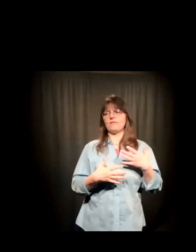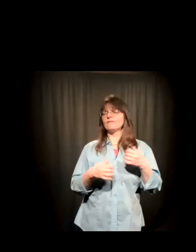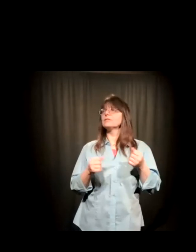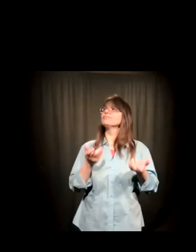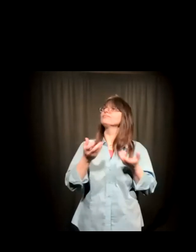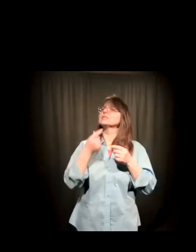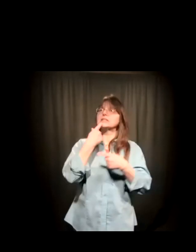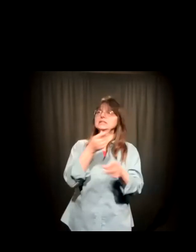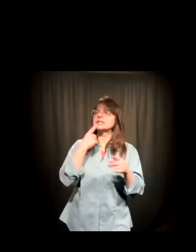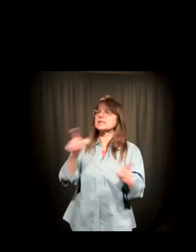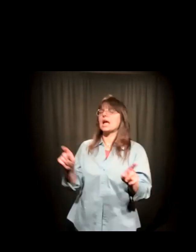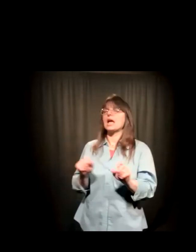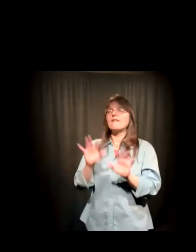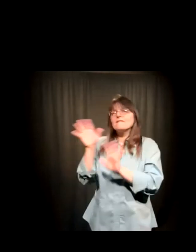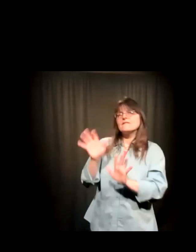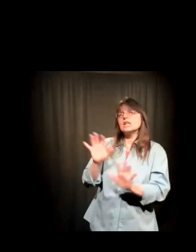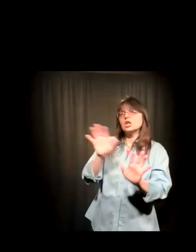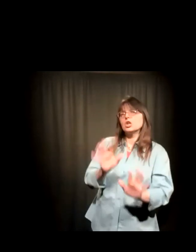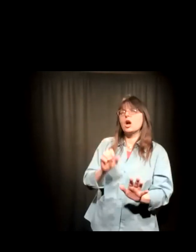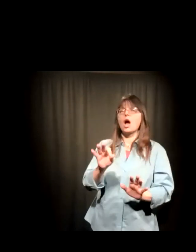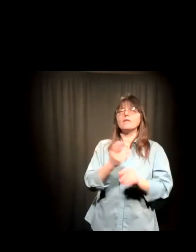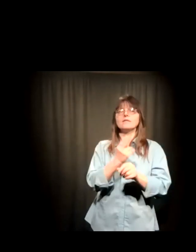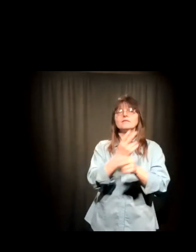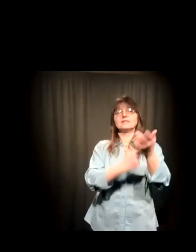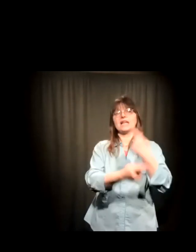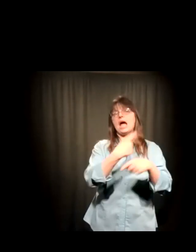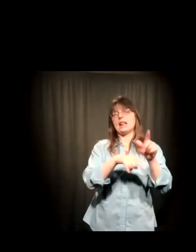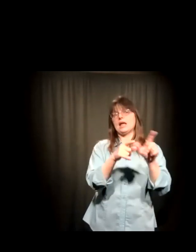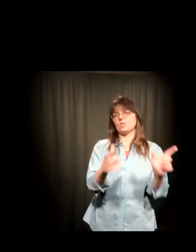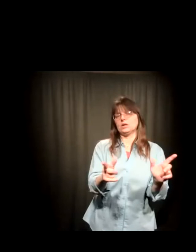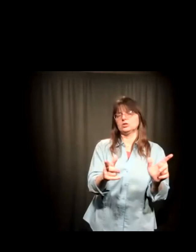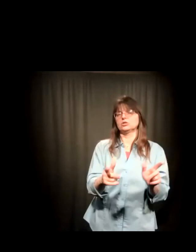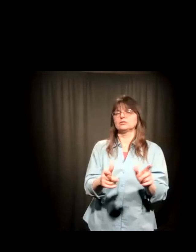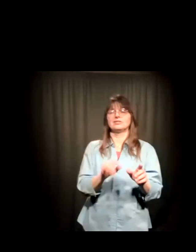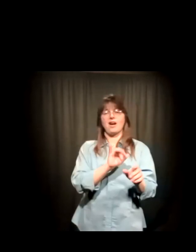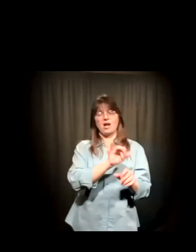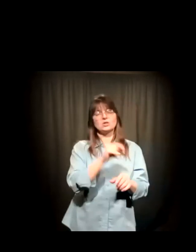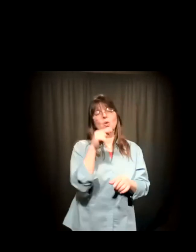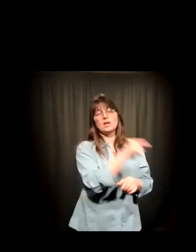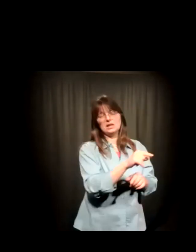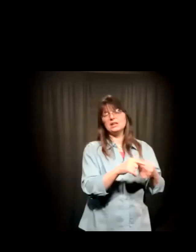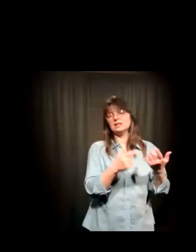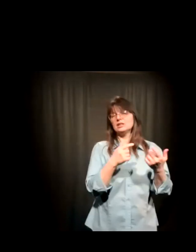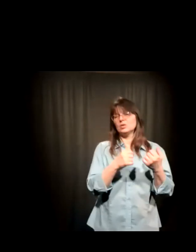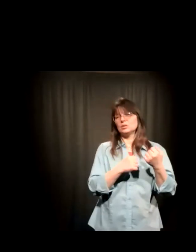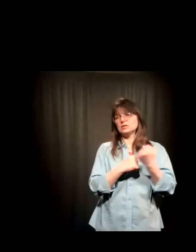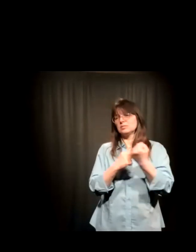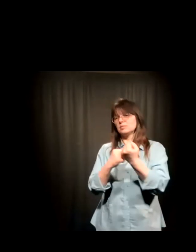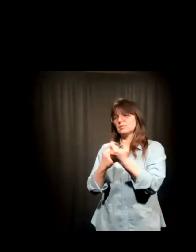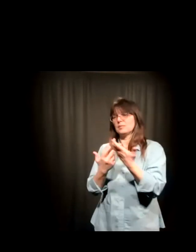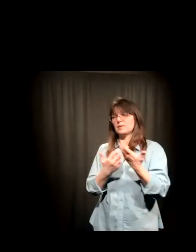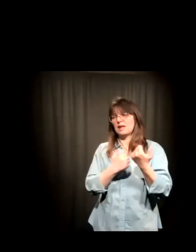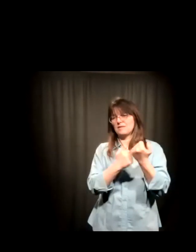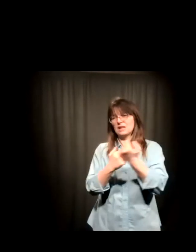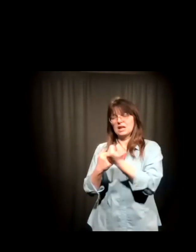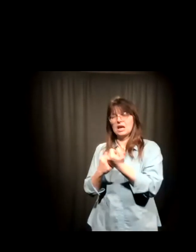into eugenics thought. He began to advocate that deaf people shouldn't marry each other. And